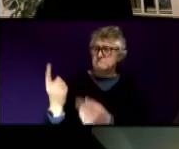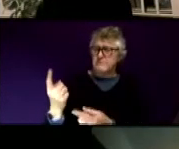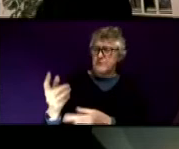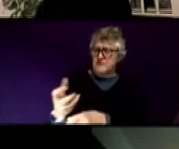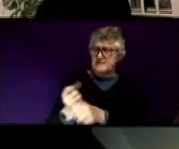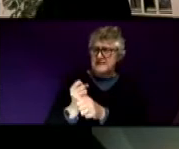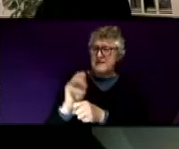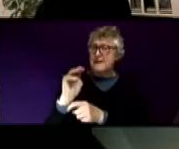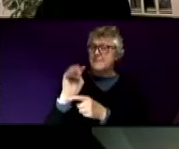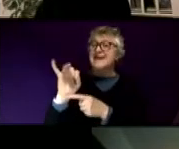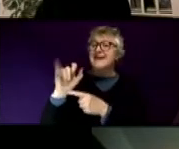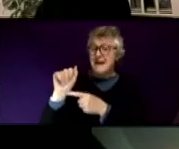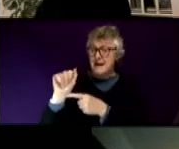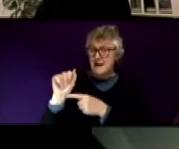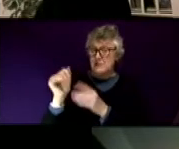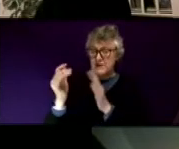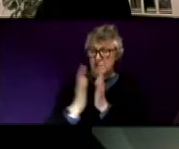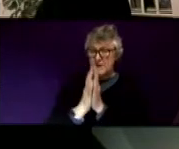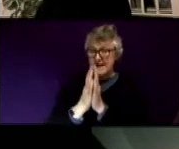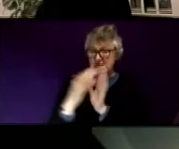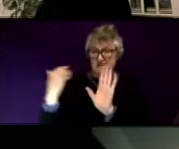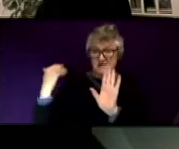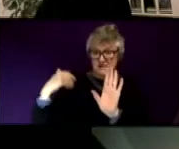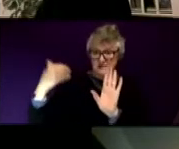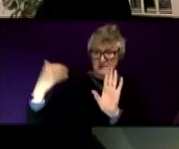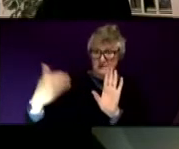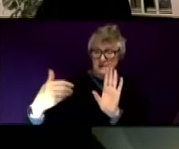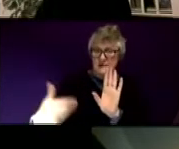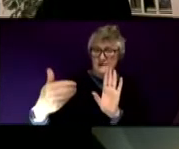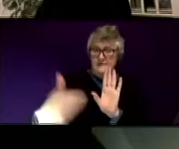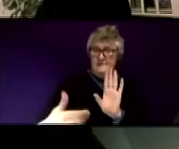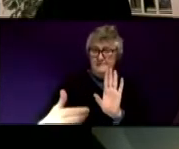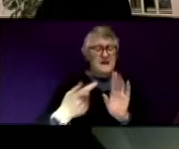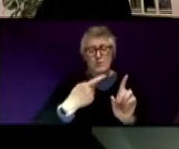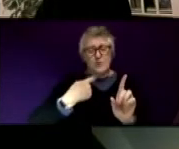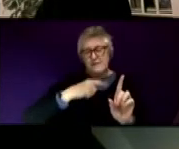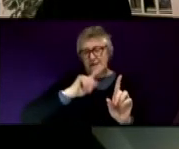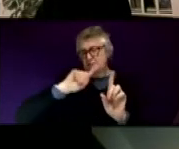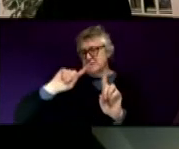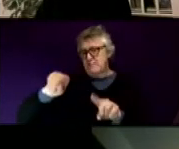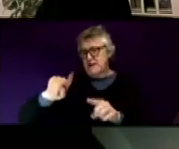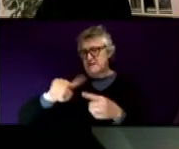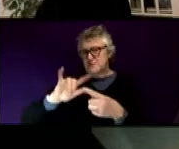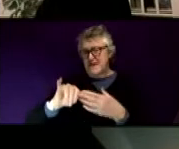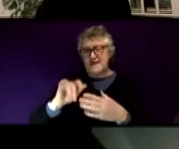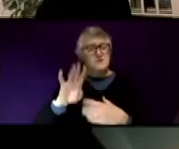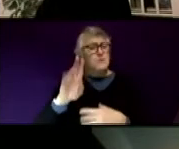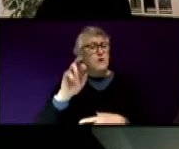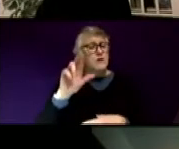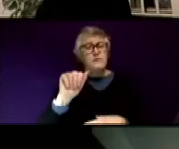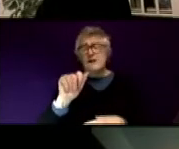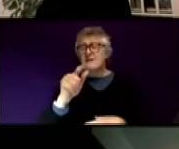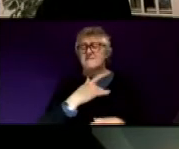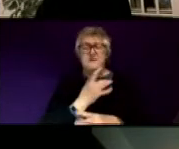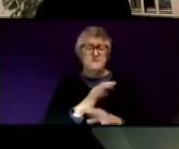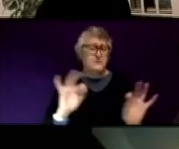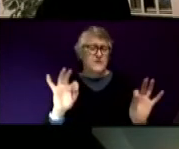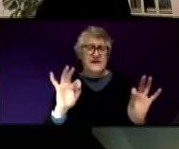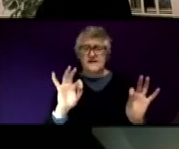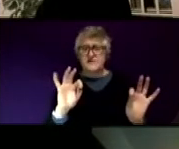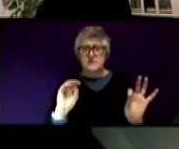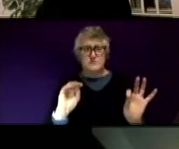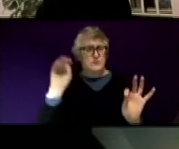requests throughout, and we've been responding to those. So Barbara, just feel free to put in a public records